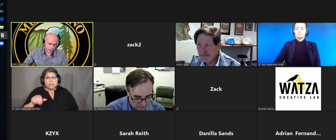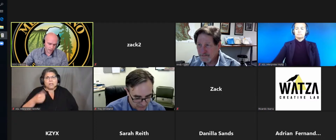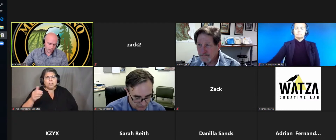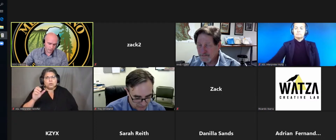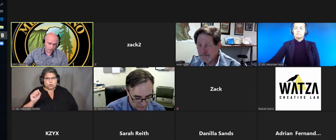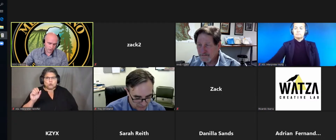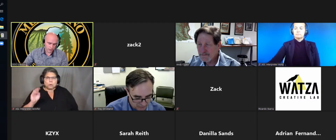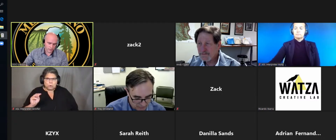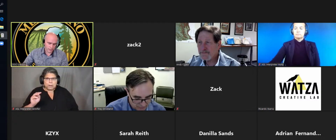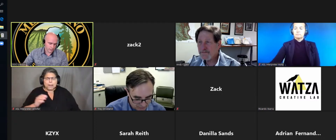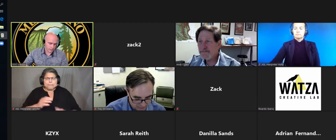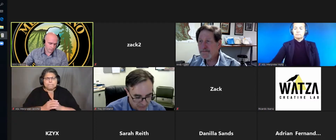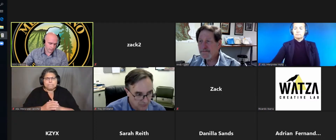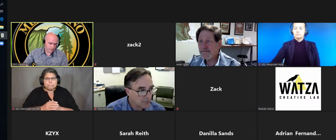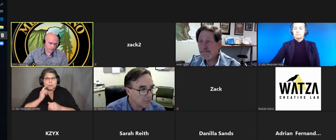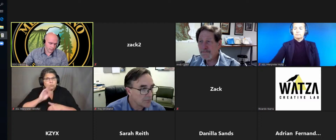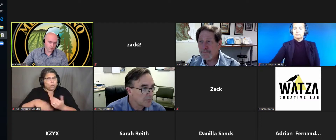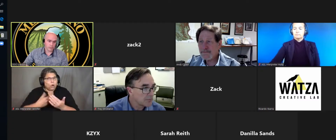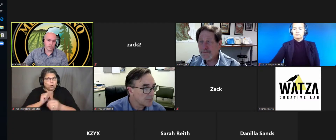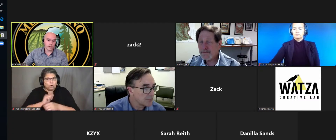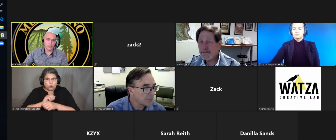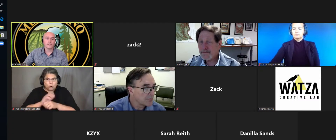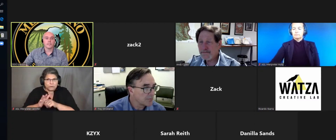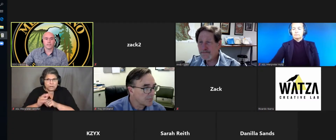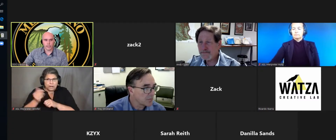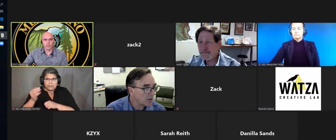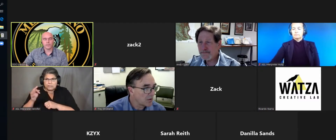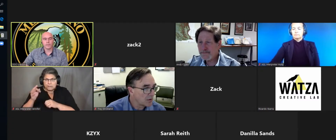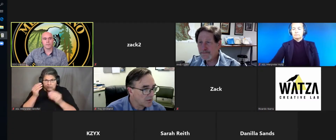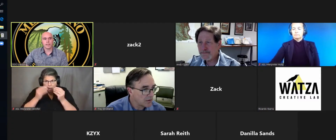platforms for all COVID-19 updates. Thank you for joining